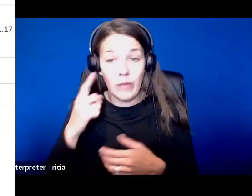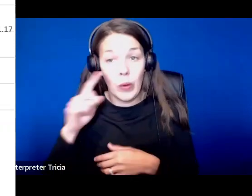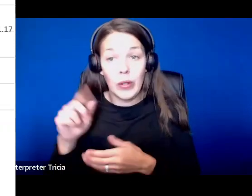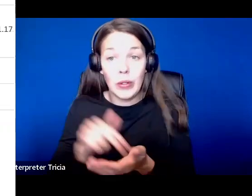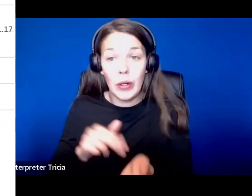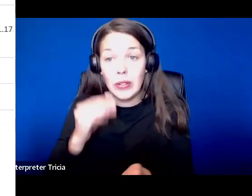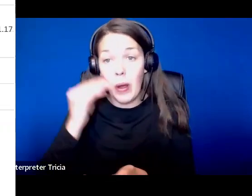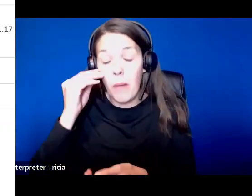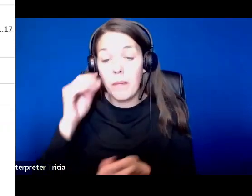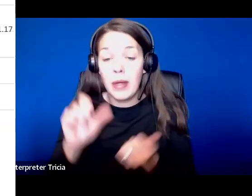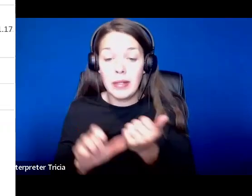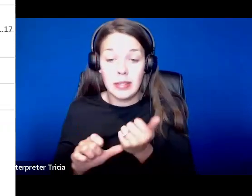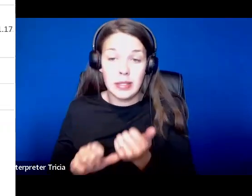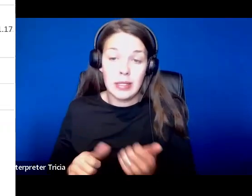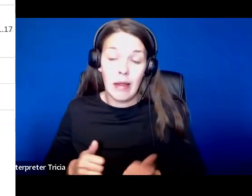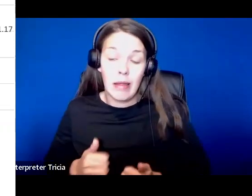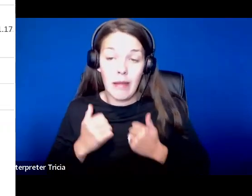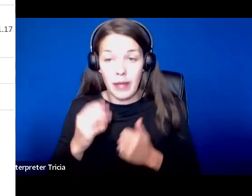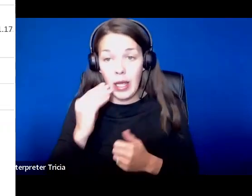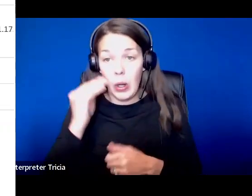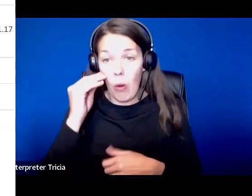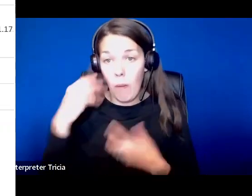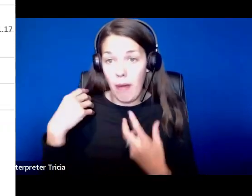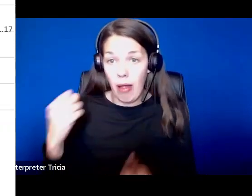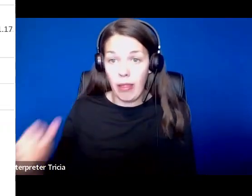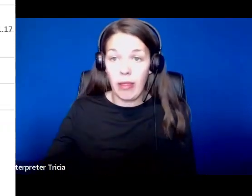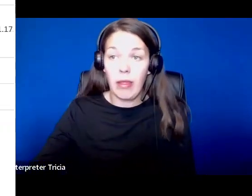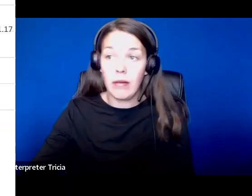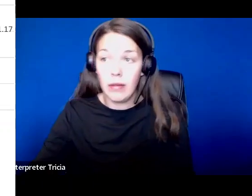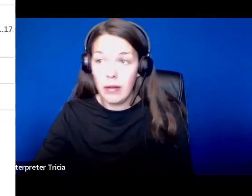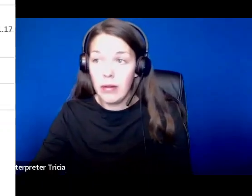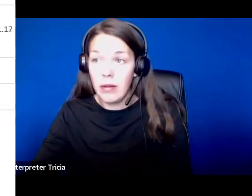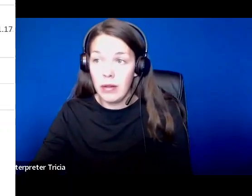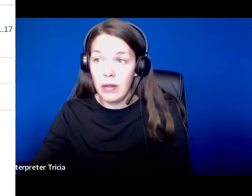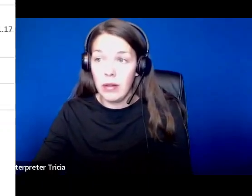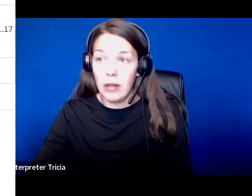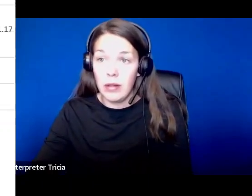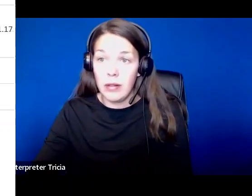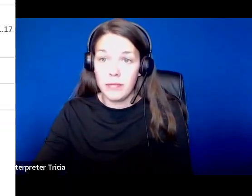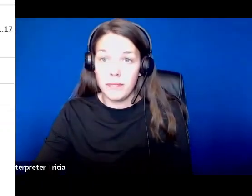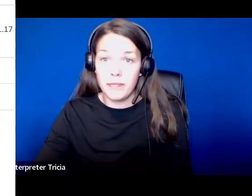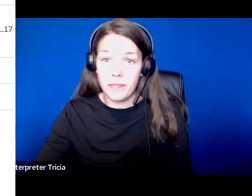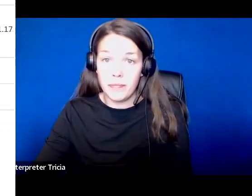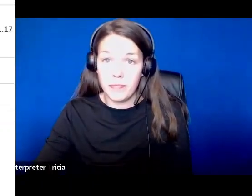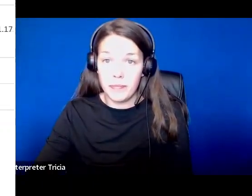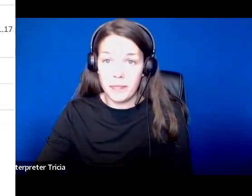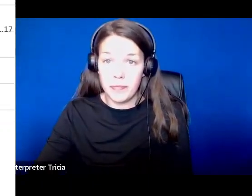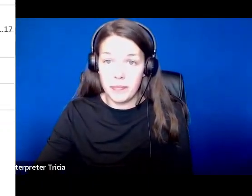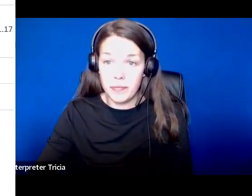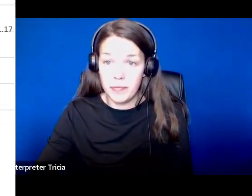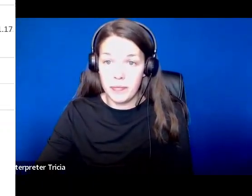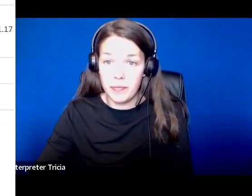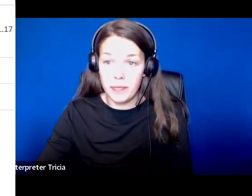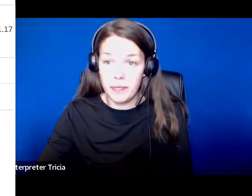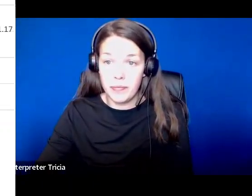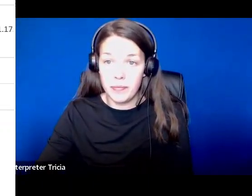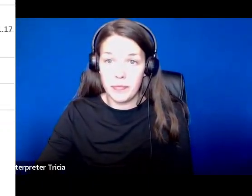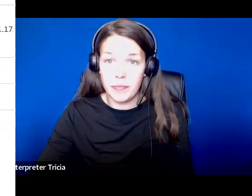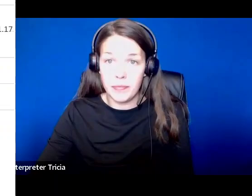homes, assisted living, and home health than it is for many of the other industries.